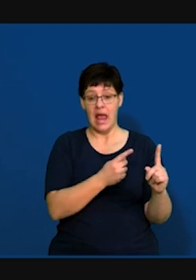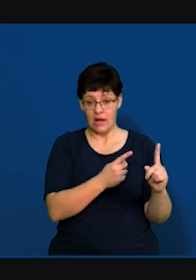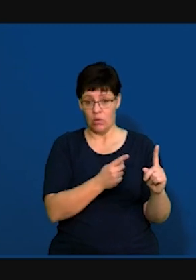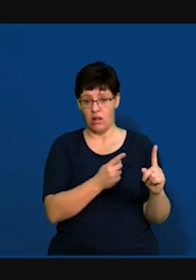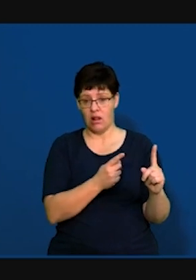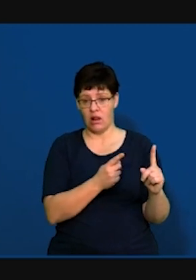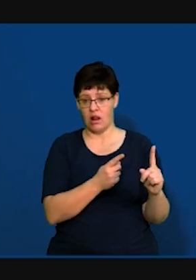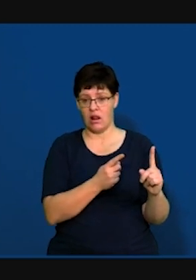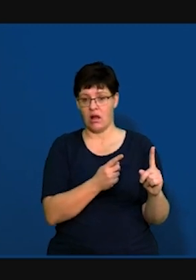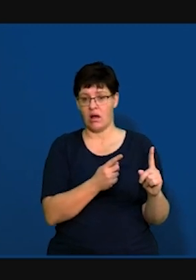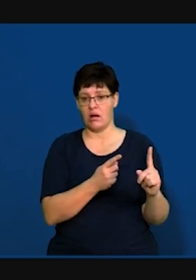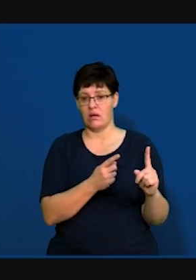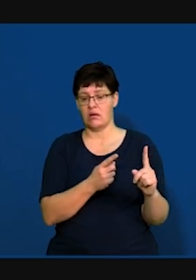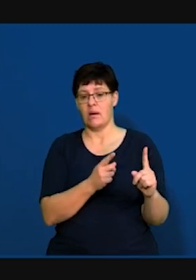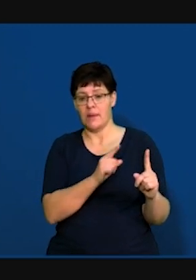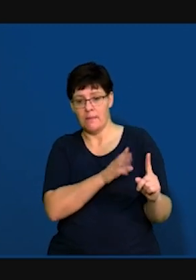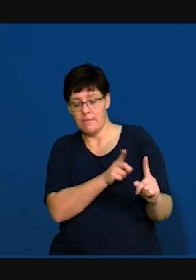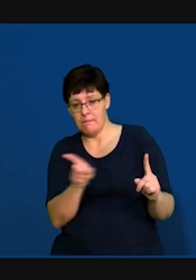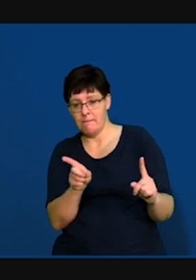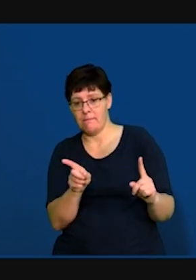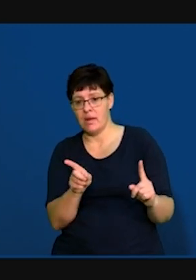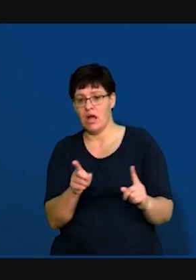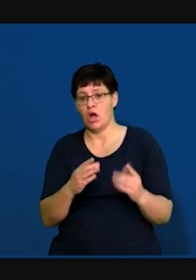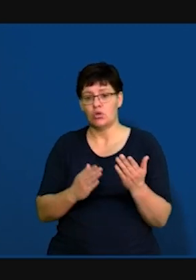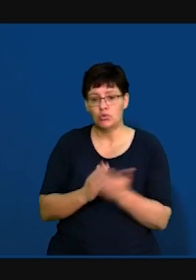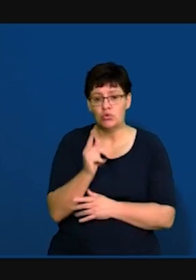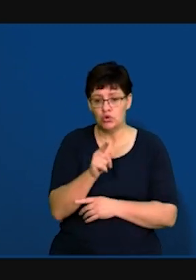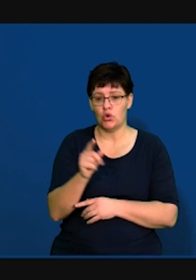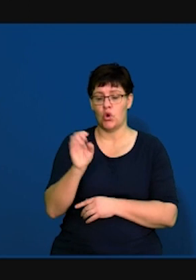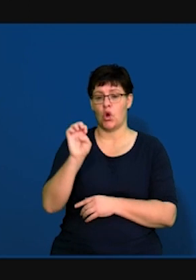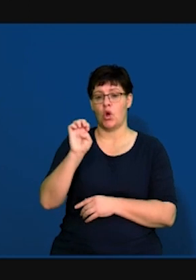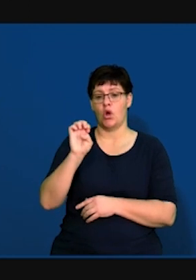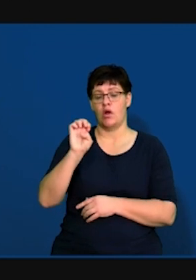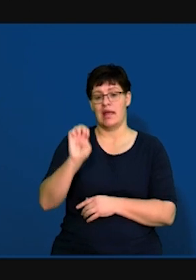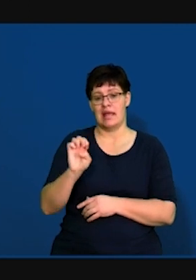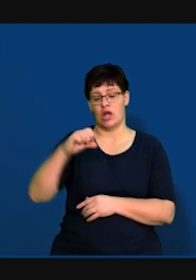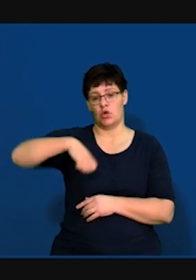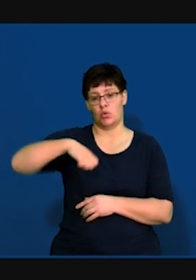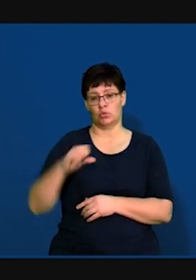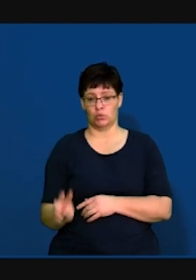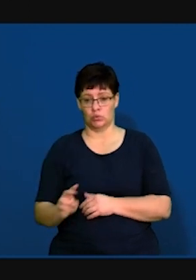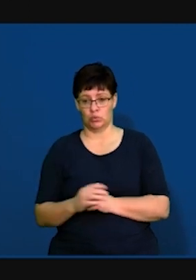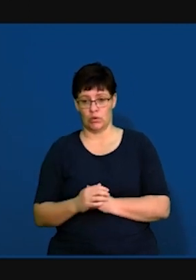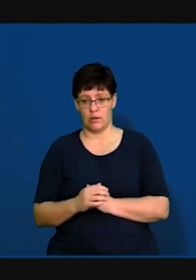from it. And then this is E due to Q1. So the vector nature of these